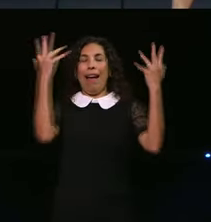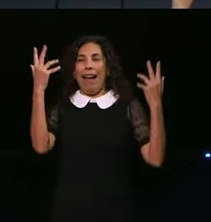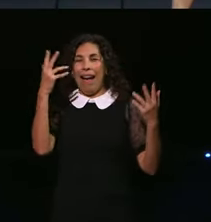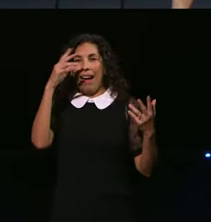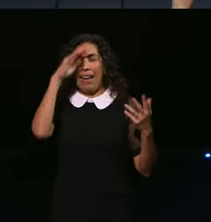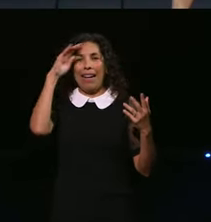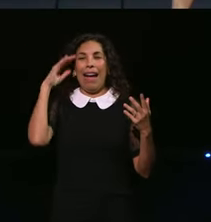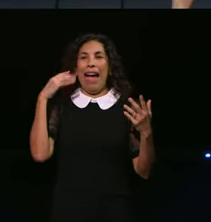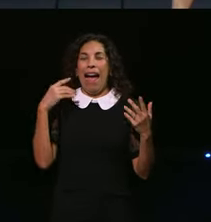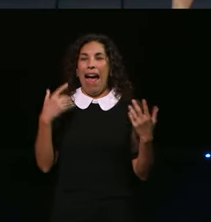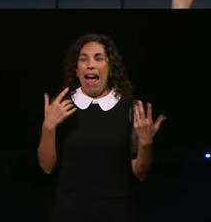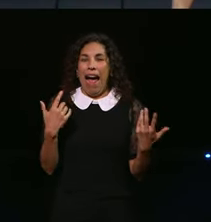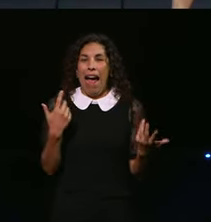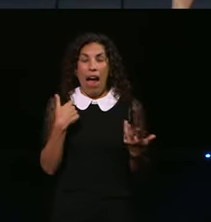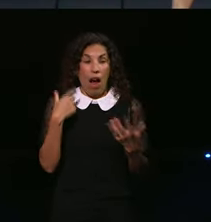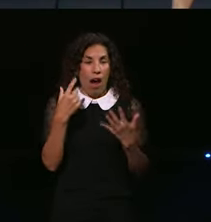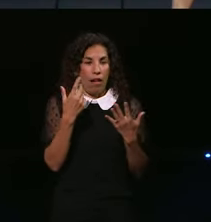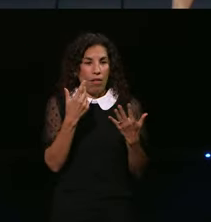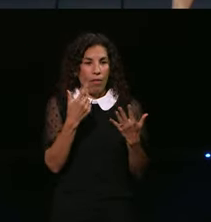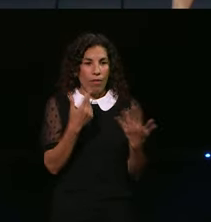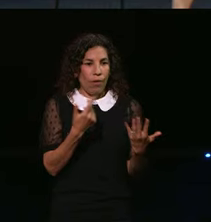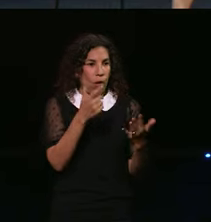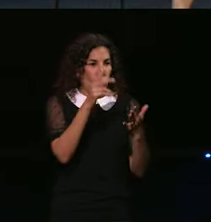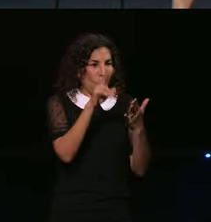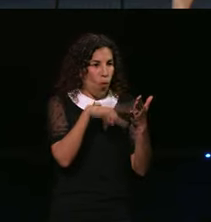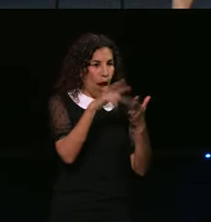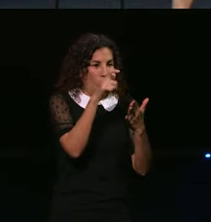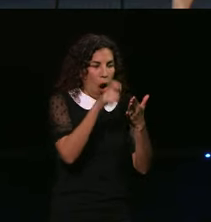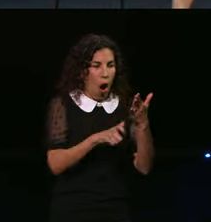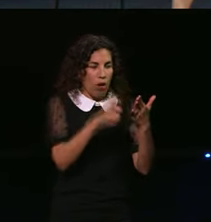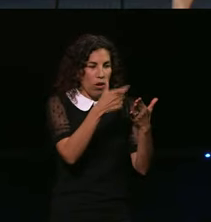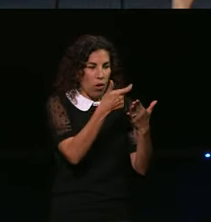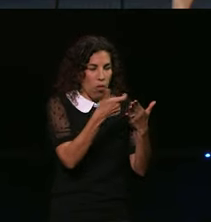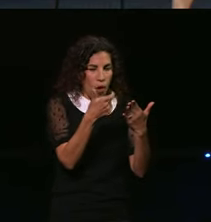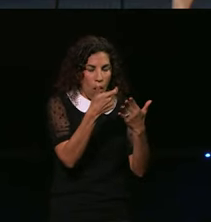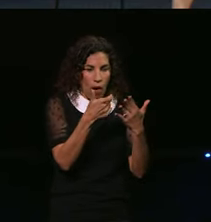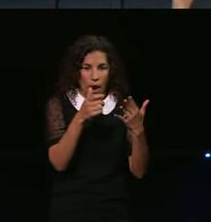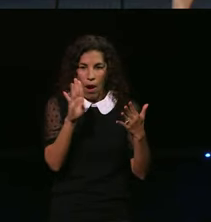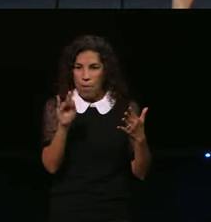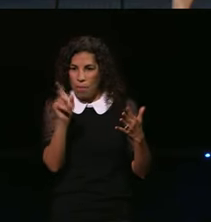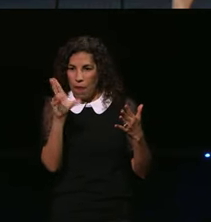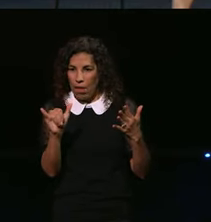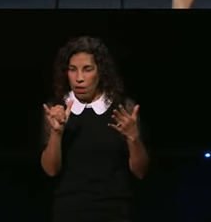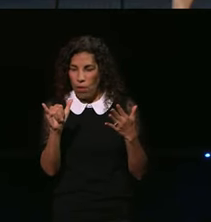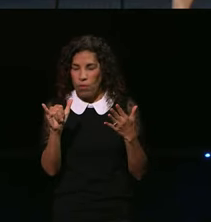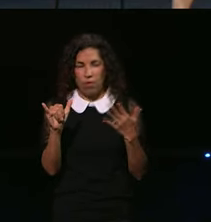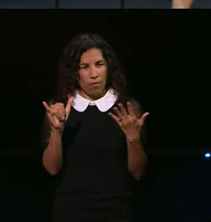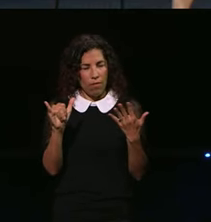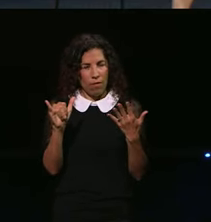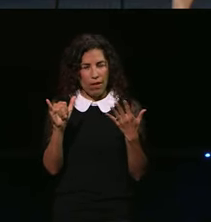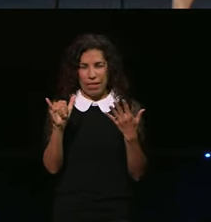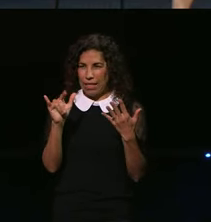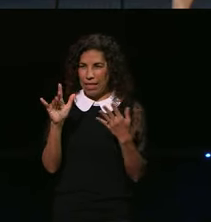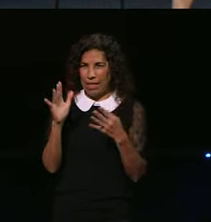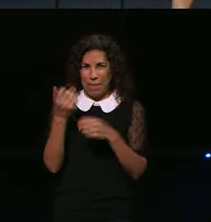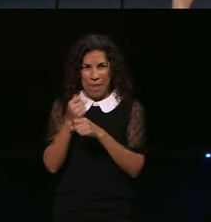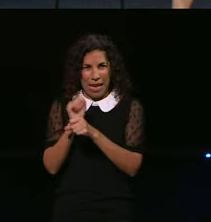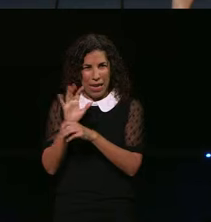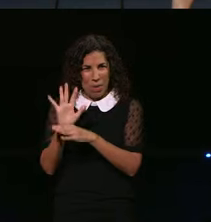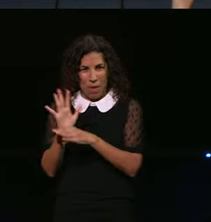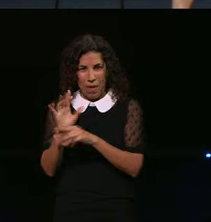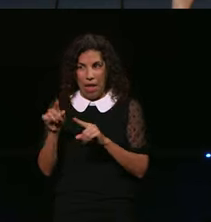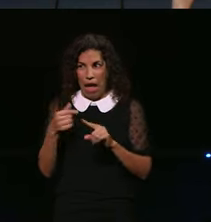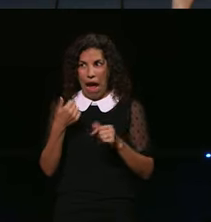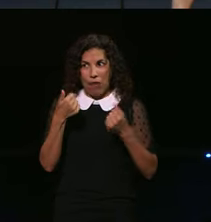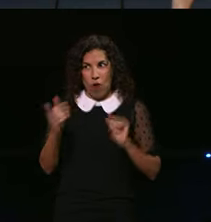then I read an article about Bradley is making a film about Leonard Bernstein. And so I tried